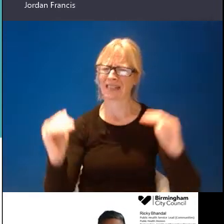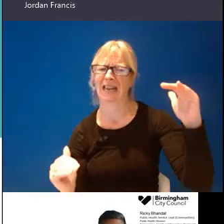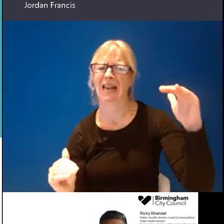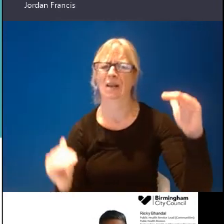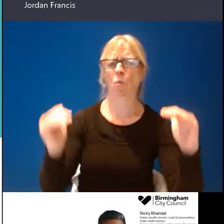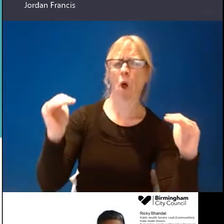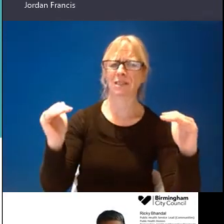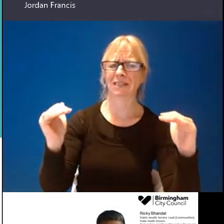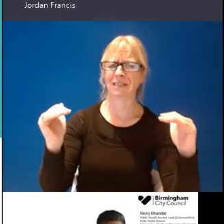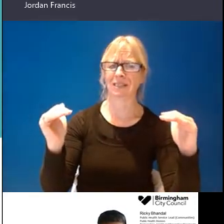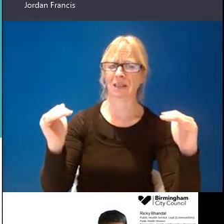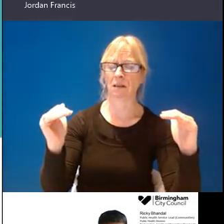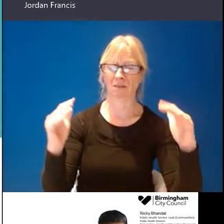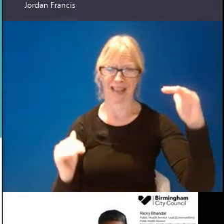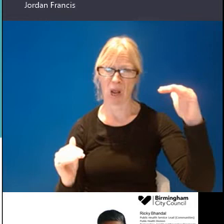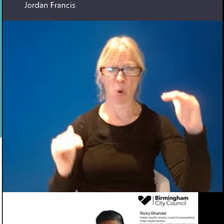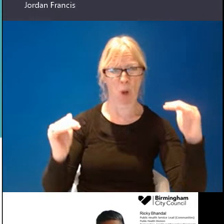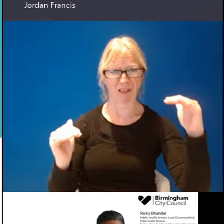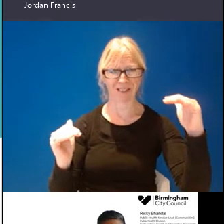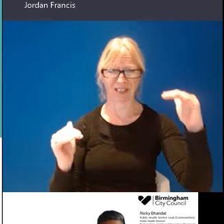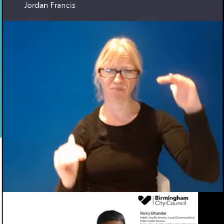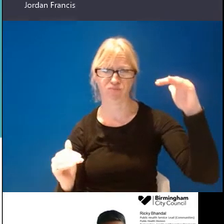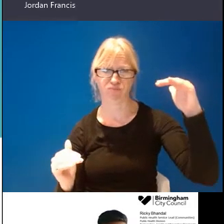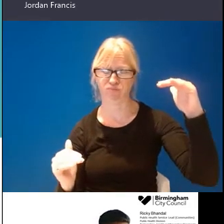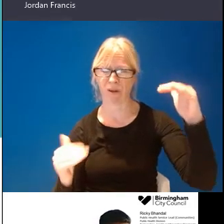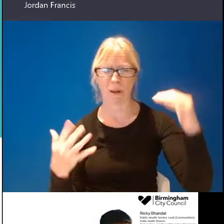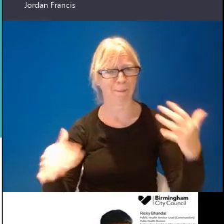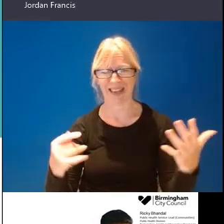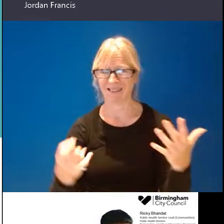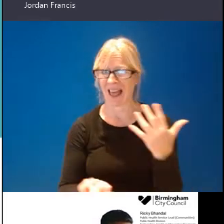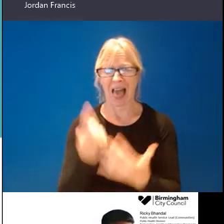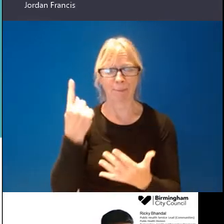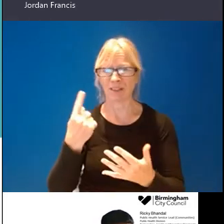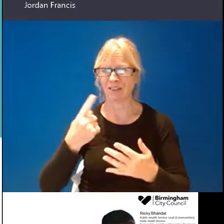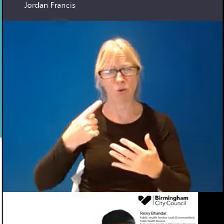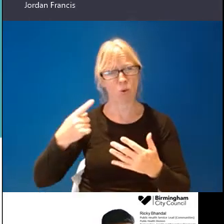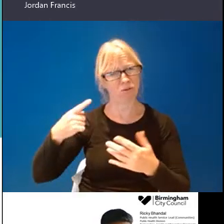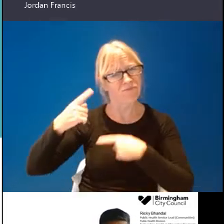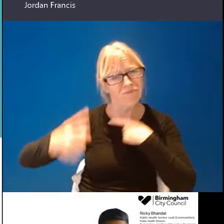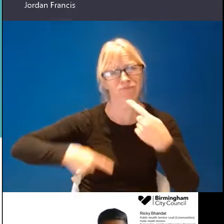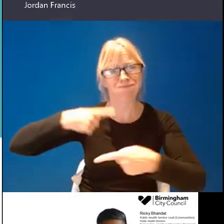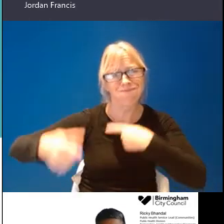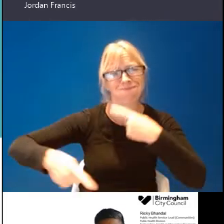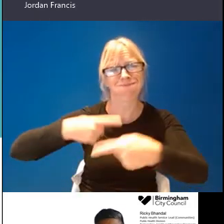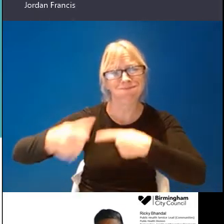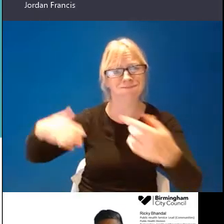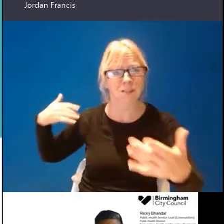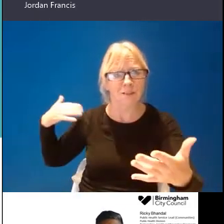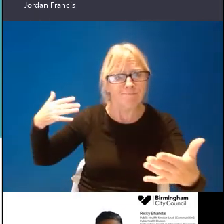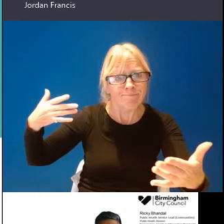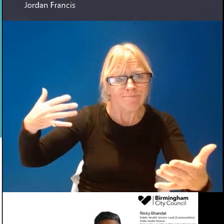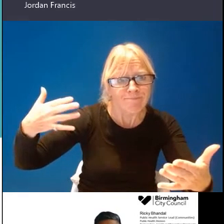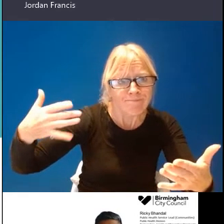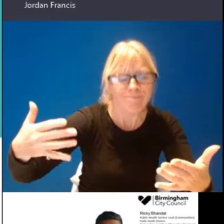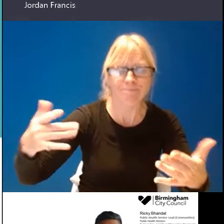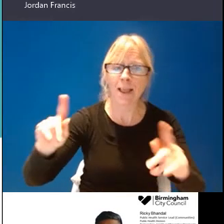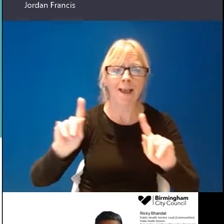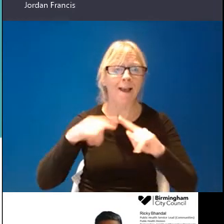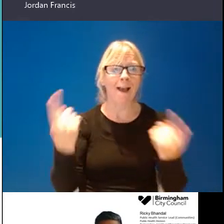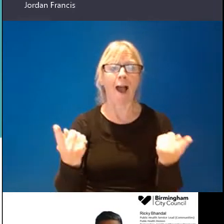been decades as a result of decades of work, so to speak. We know we're not going to change